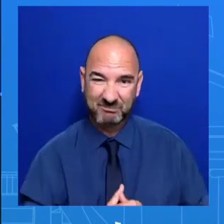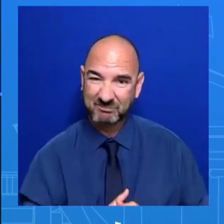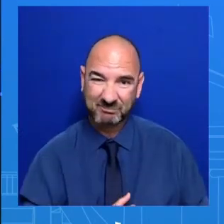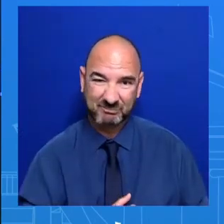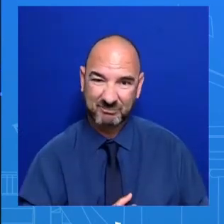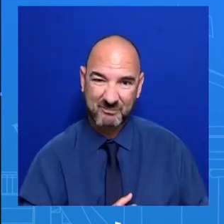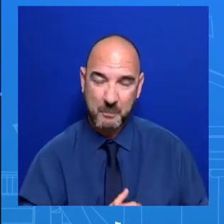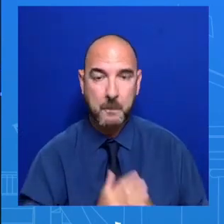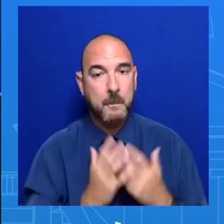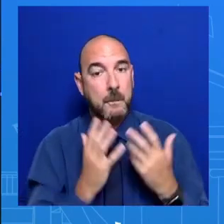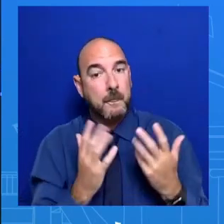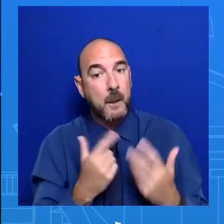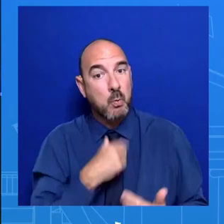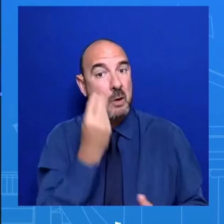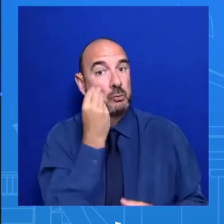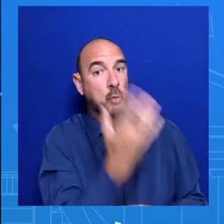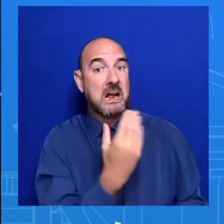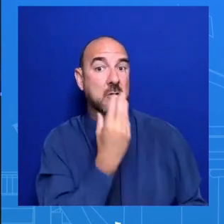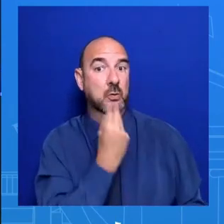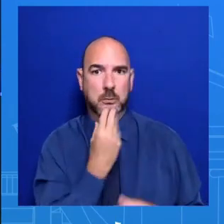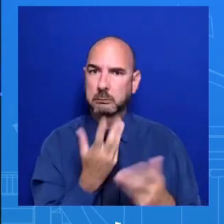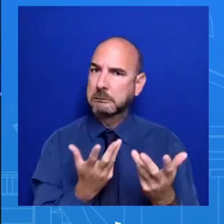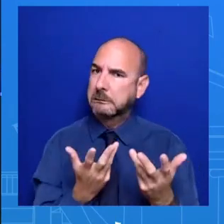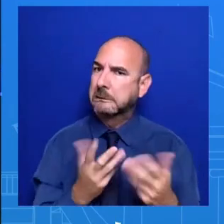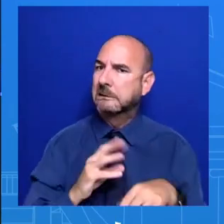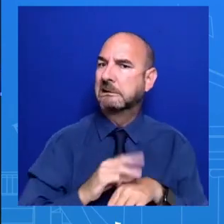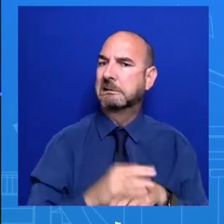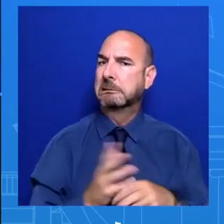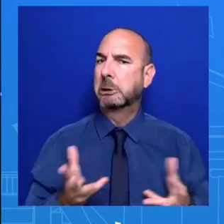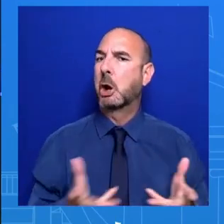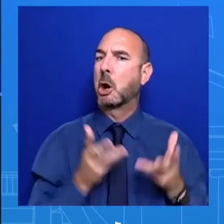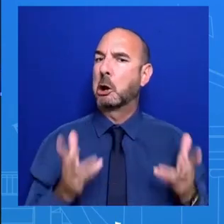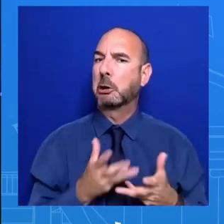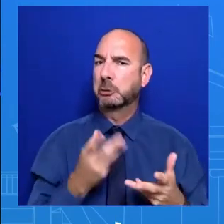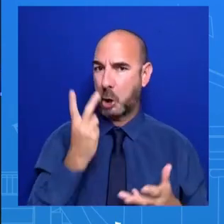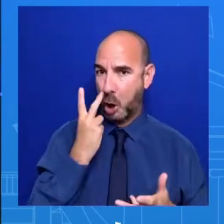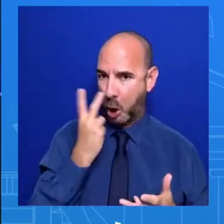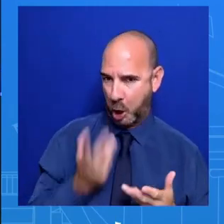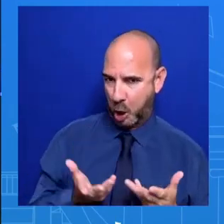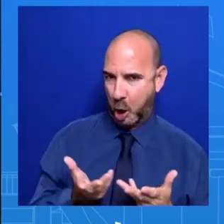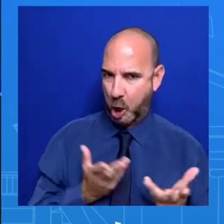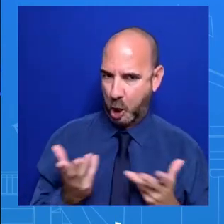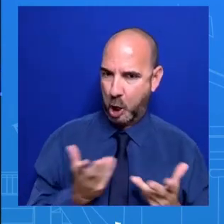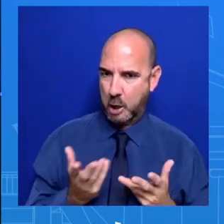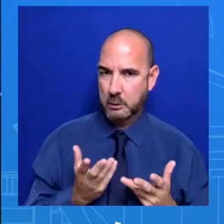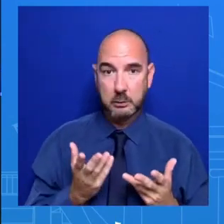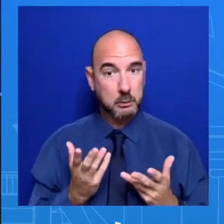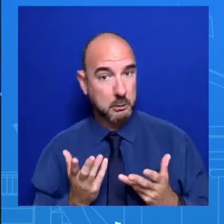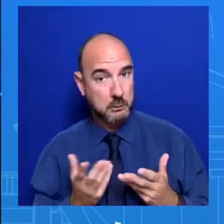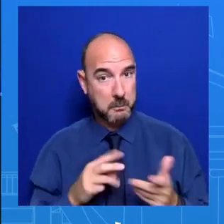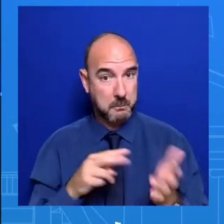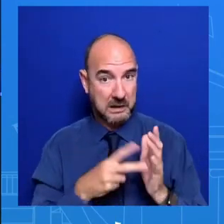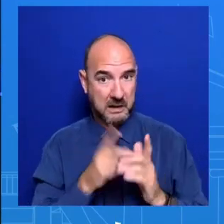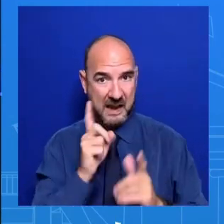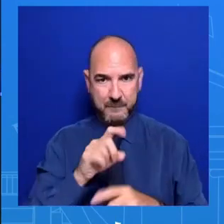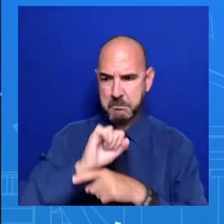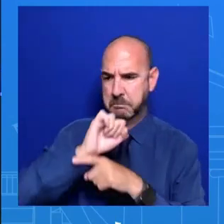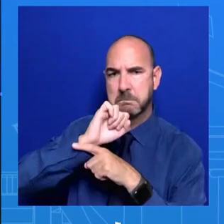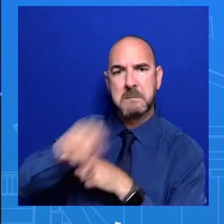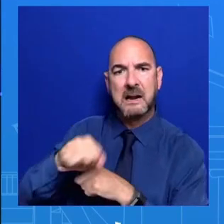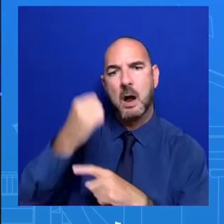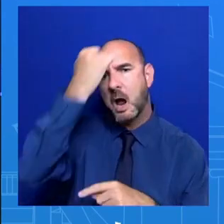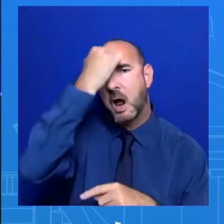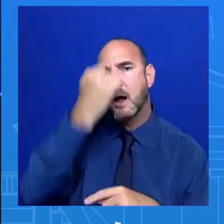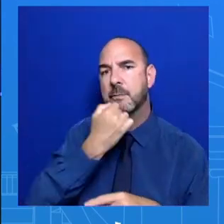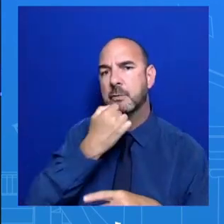government, and something that we believe that a strategic approach to defeating Hamas, protecting civilians, surging humanitarian